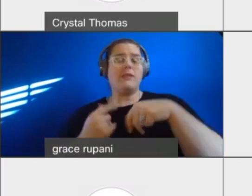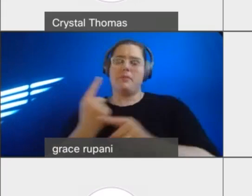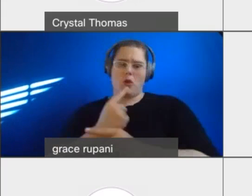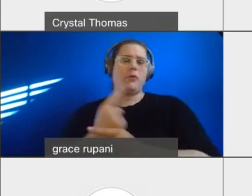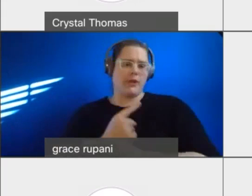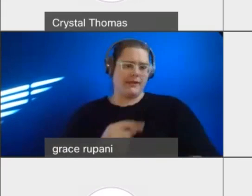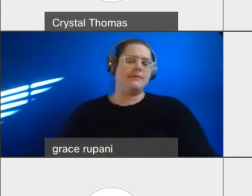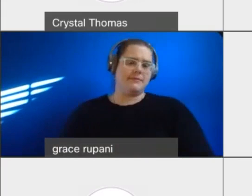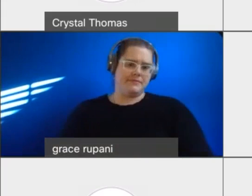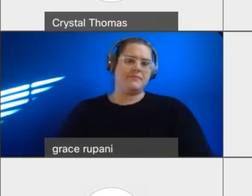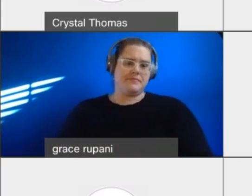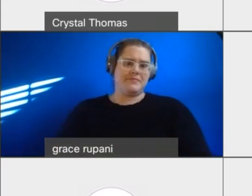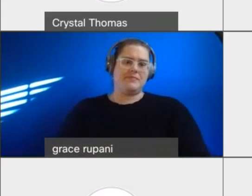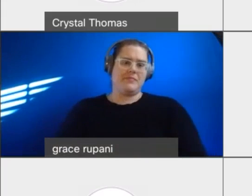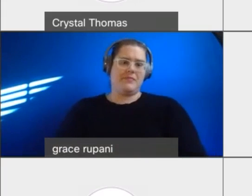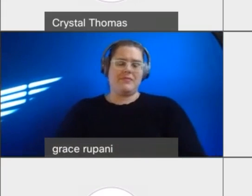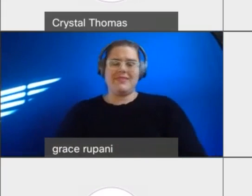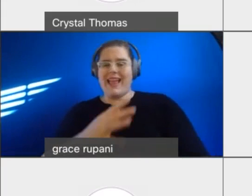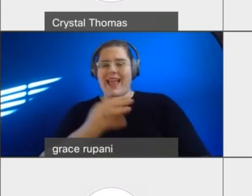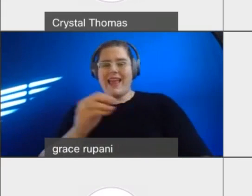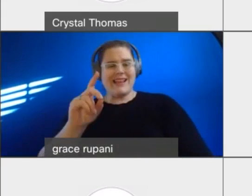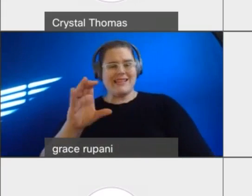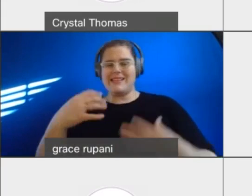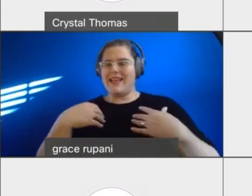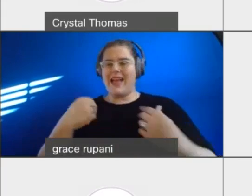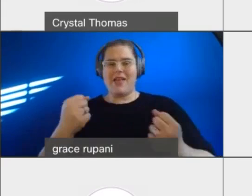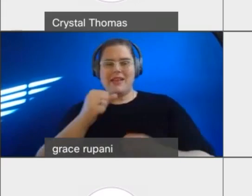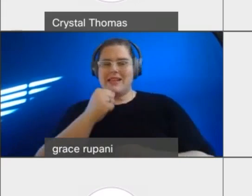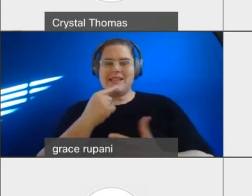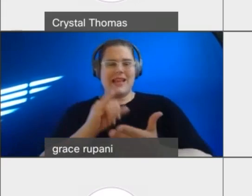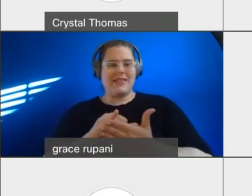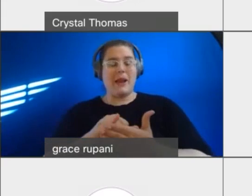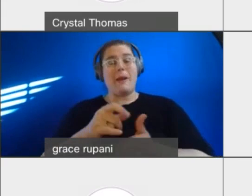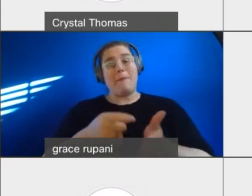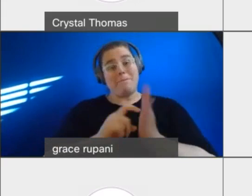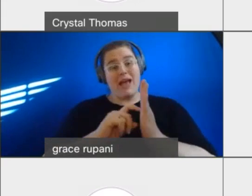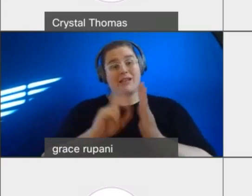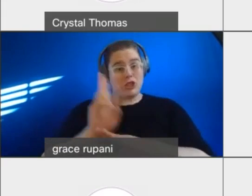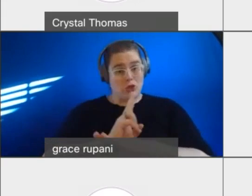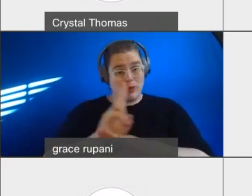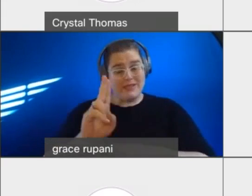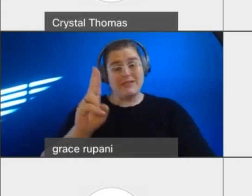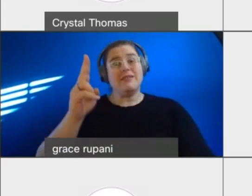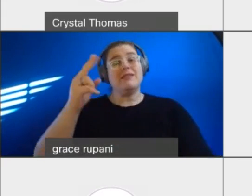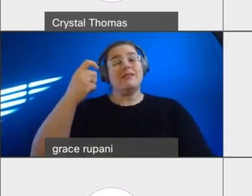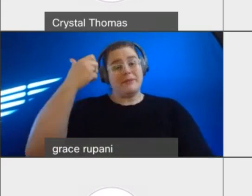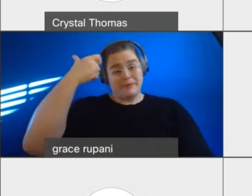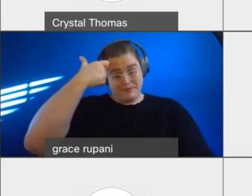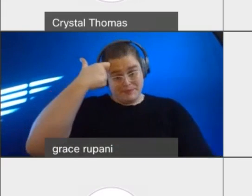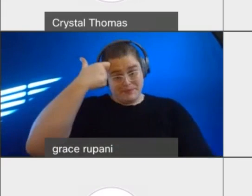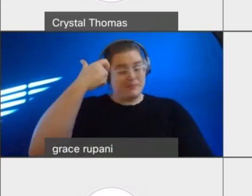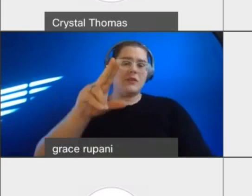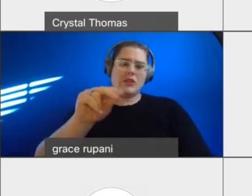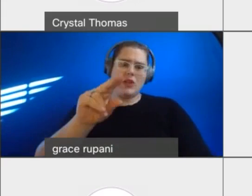additionally, DC Health does not necessarily say that you must use no-touch thermometers. There are other temporal thermometers, as long as you appropriately clean